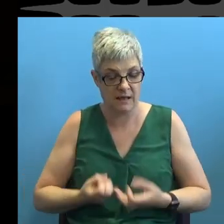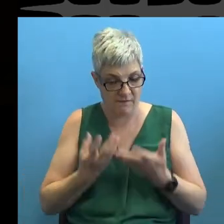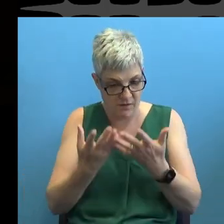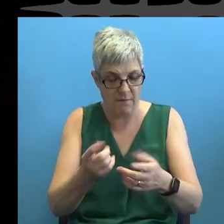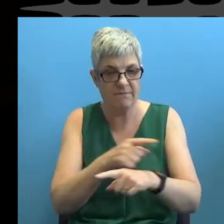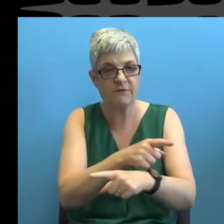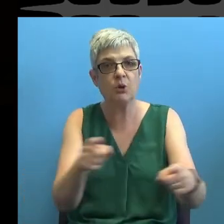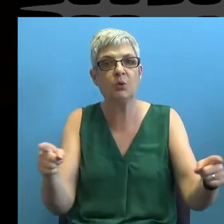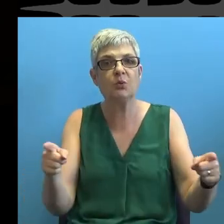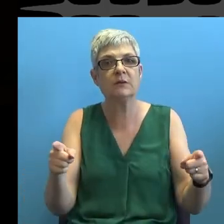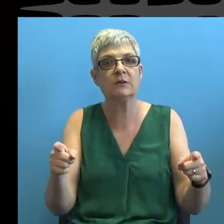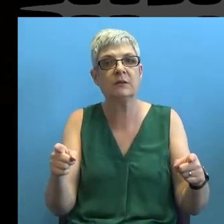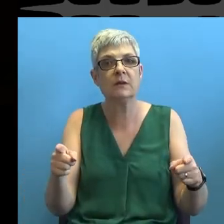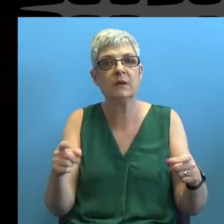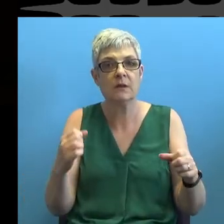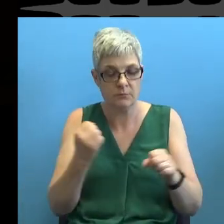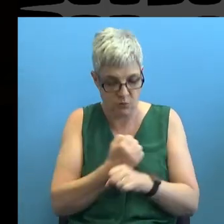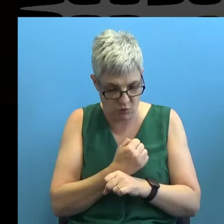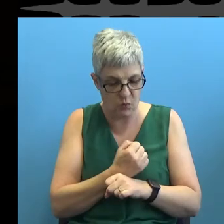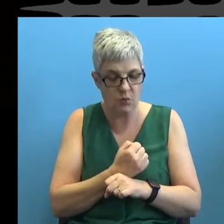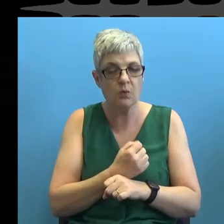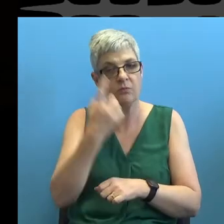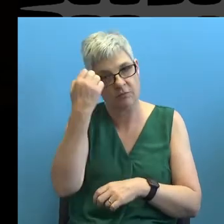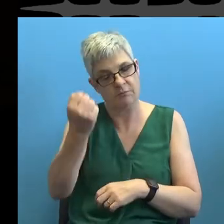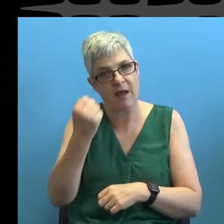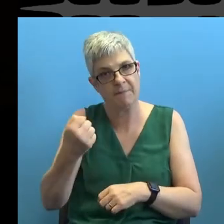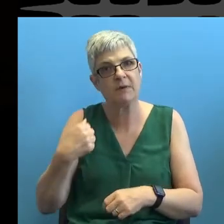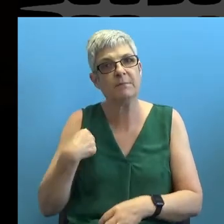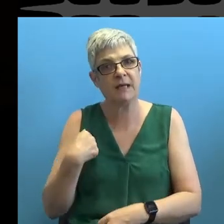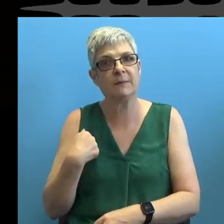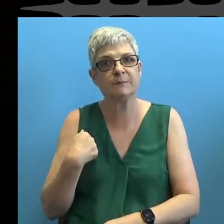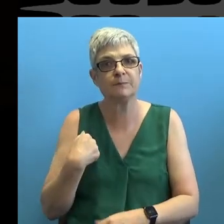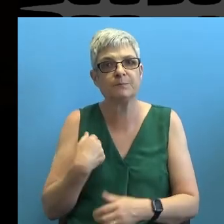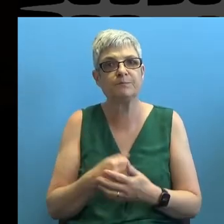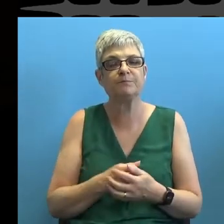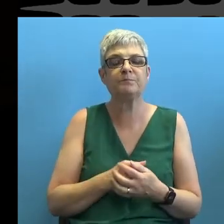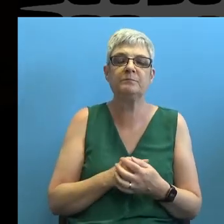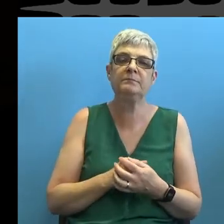given for you. Do this in remembrance of me.